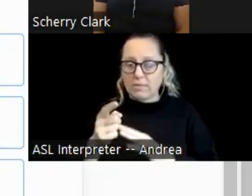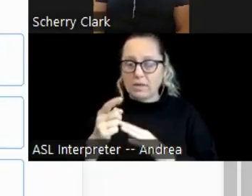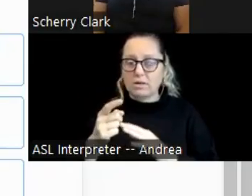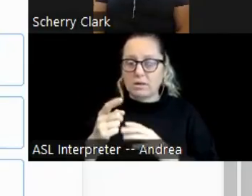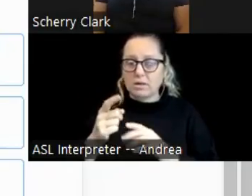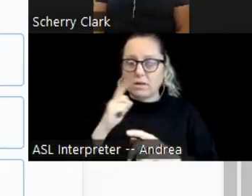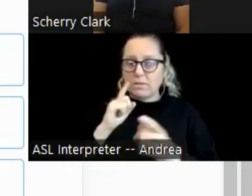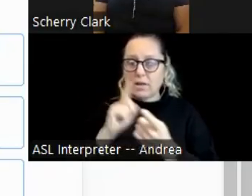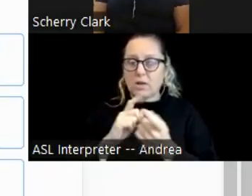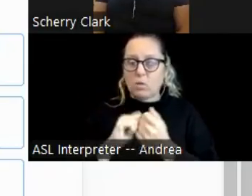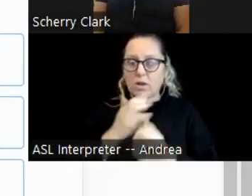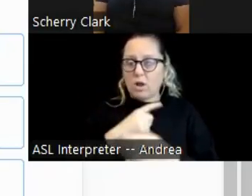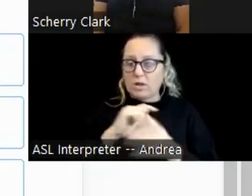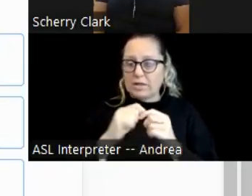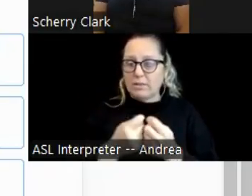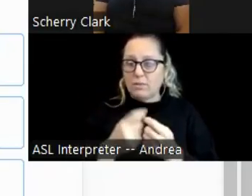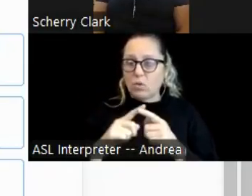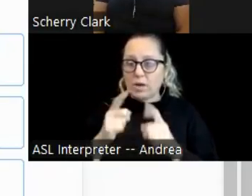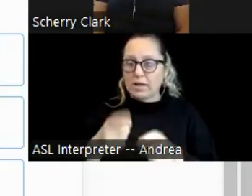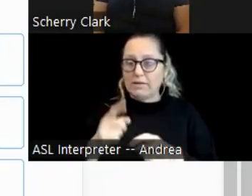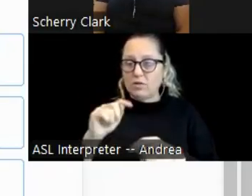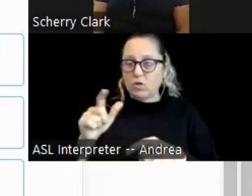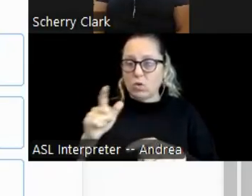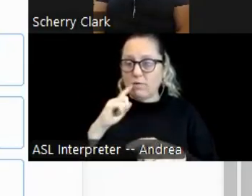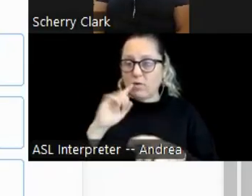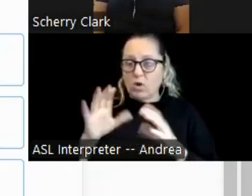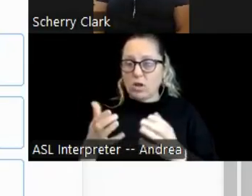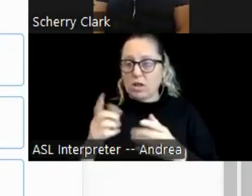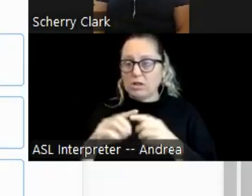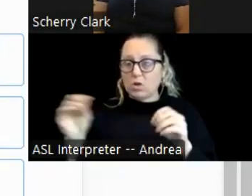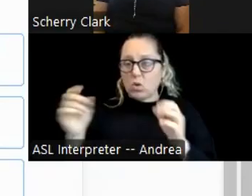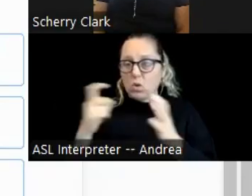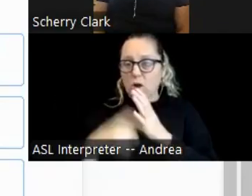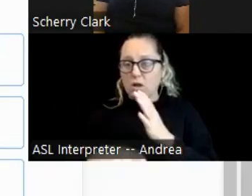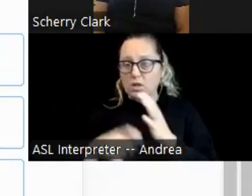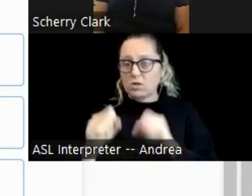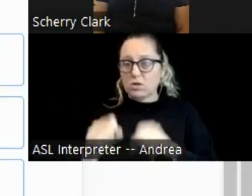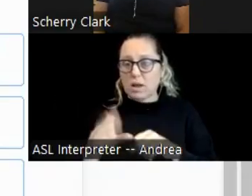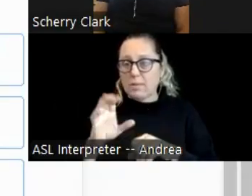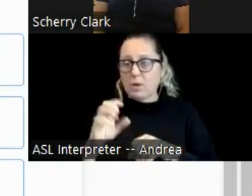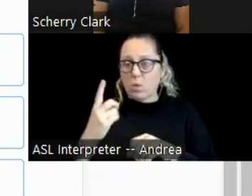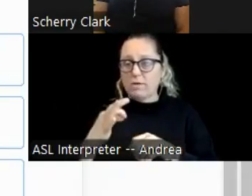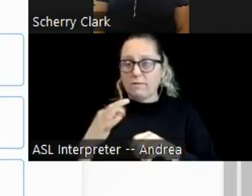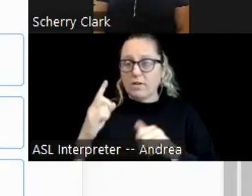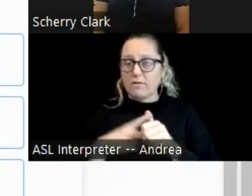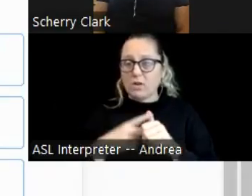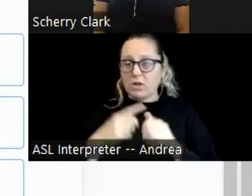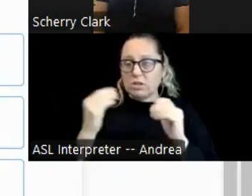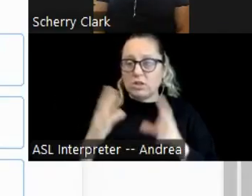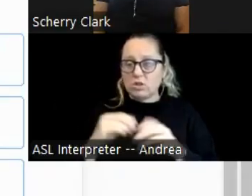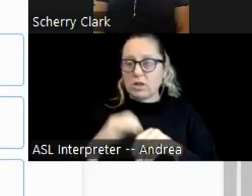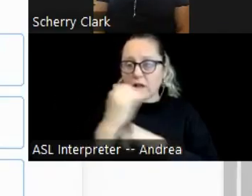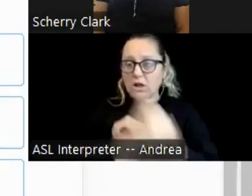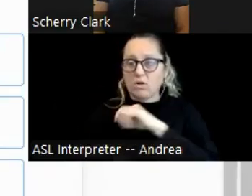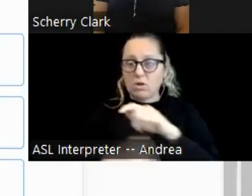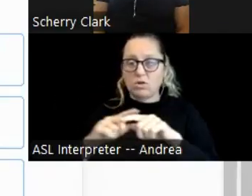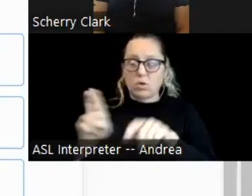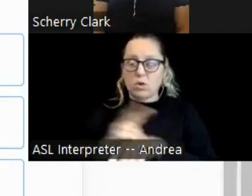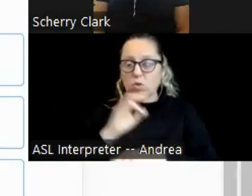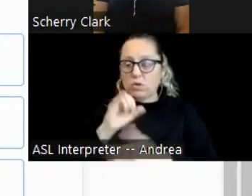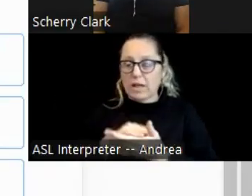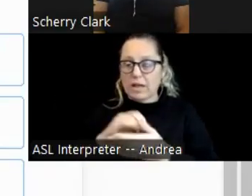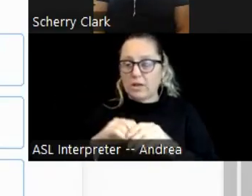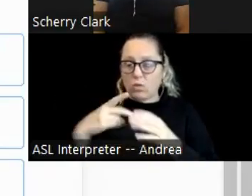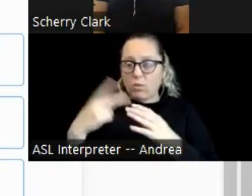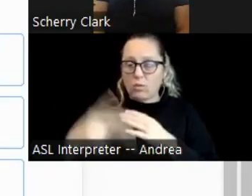meet with our team, and we'll give you this tool for your class at no cost. So you can be one of the first teachers in the country to use it in your